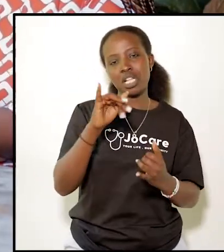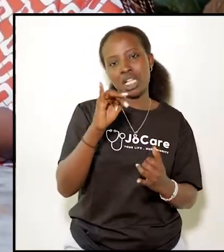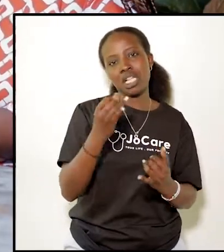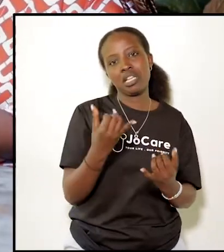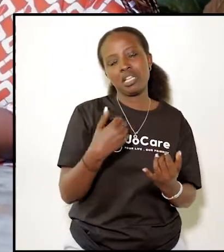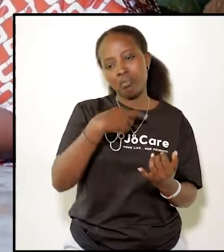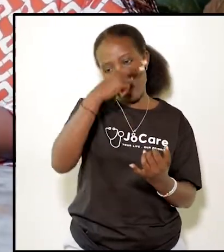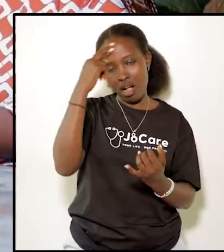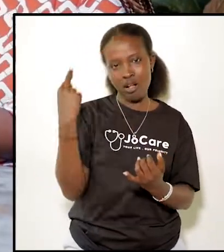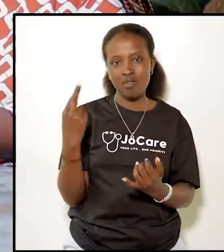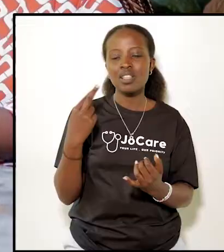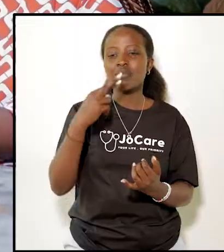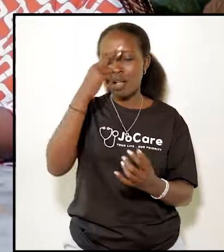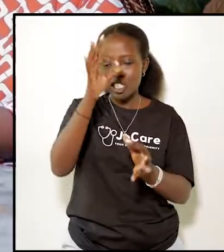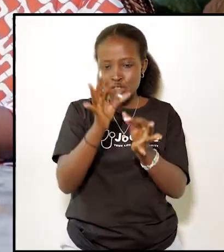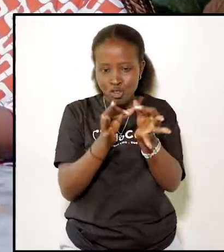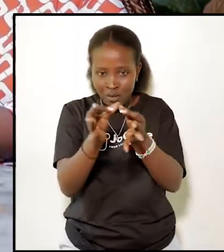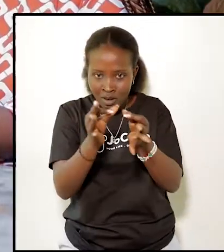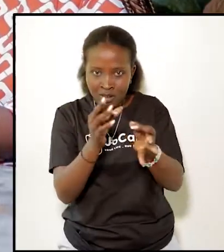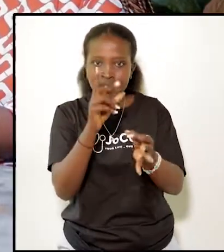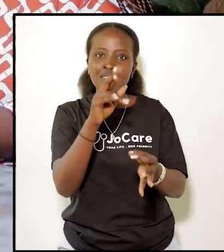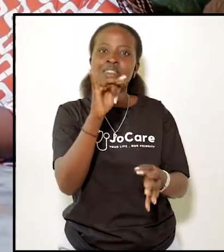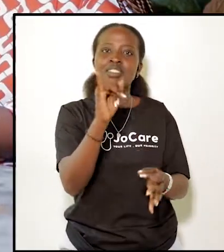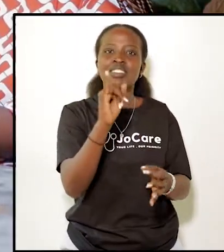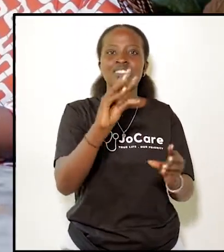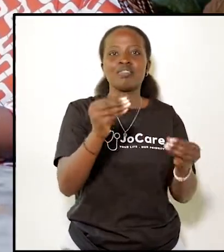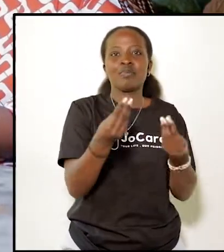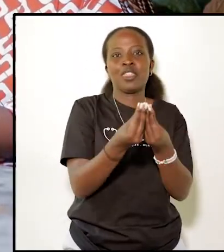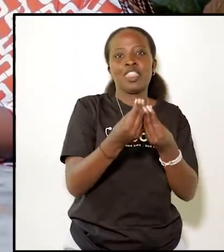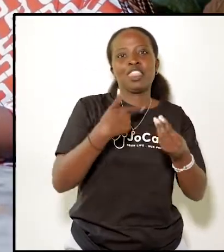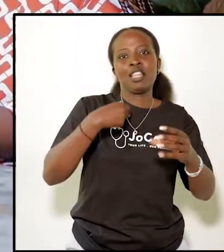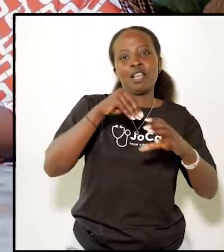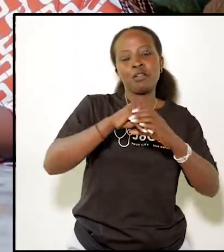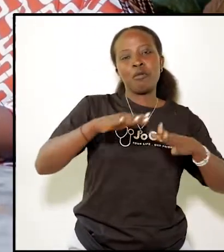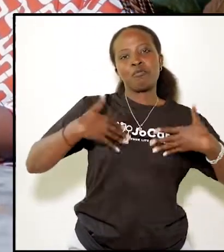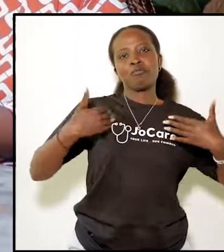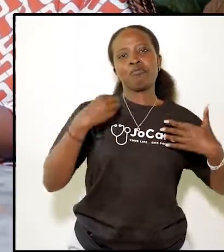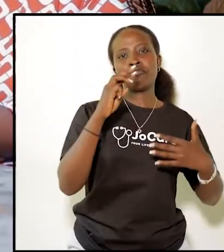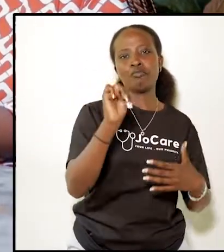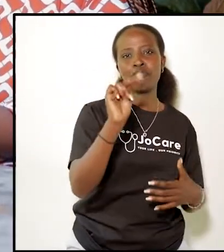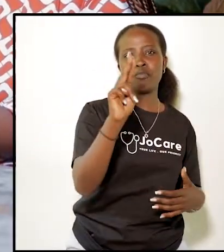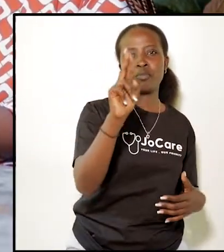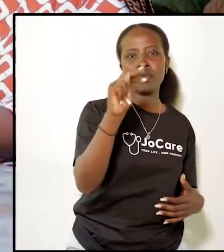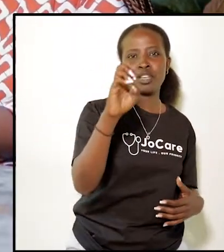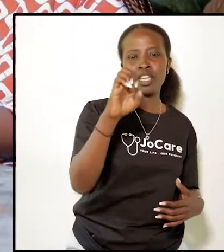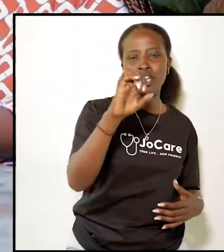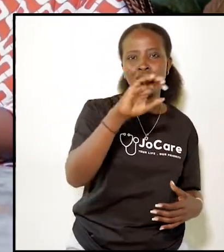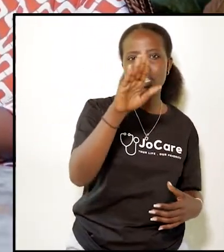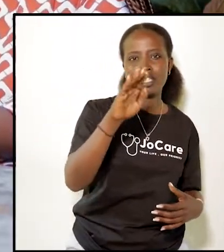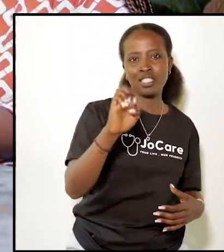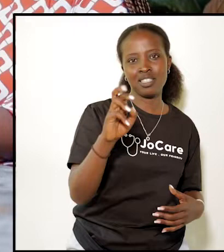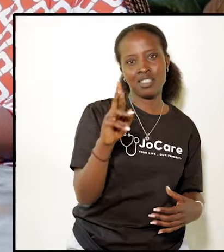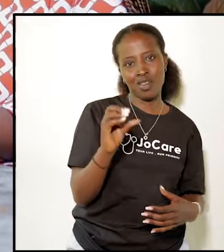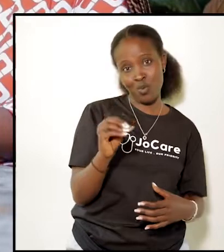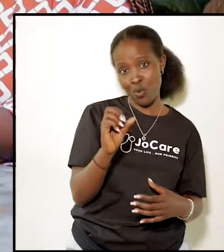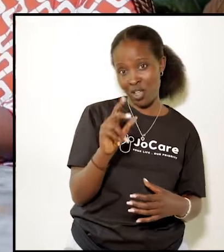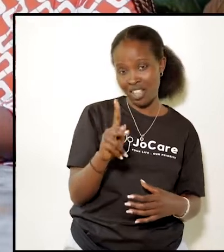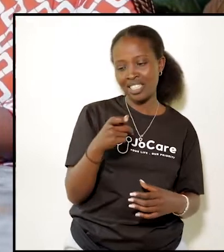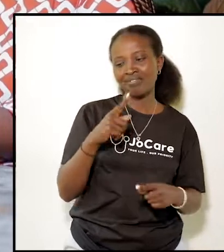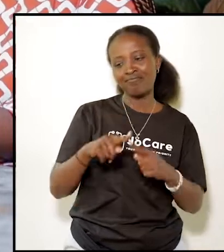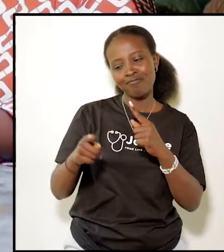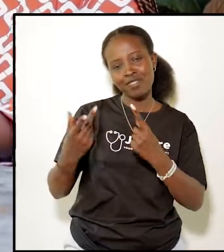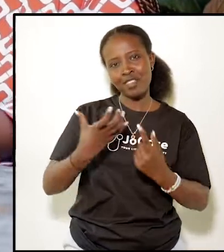Ree, and yeah. You are Lee, and also you are Munezero, as they can say that.